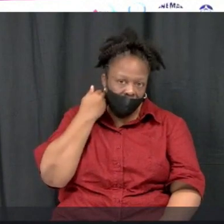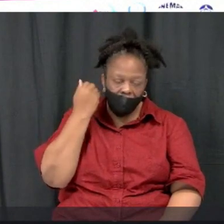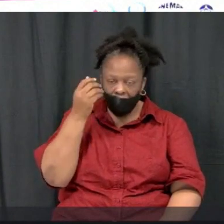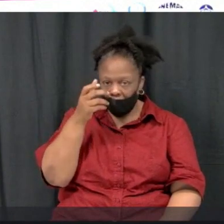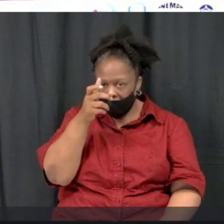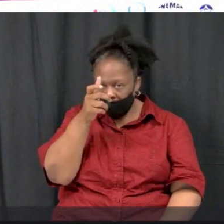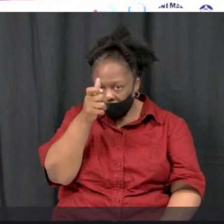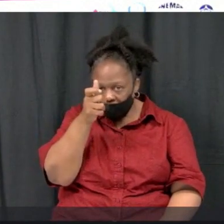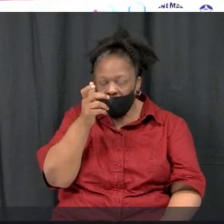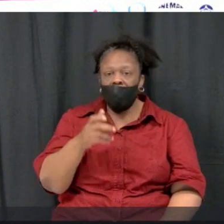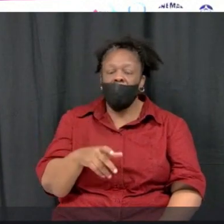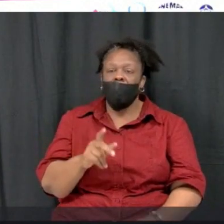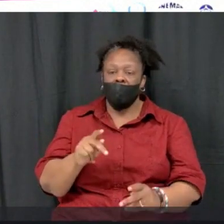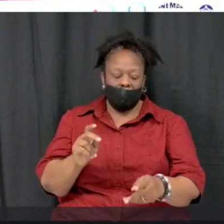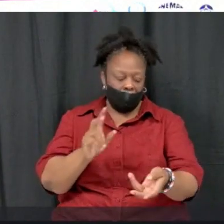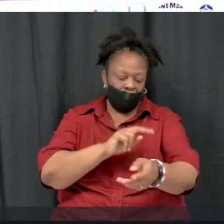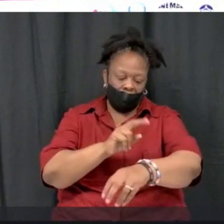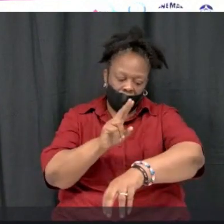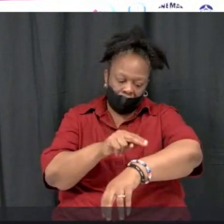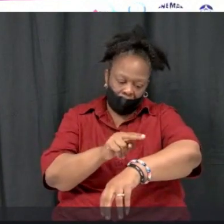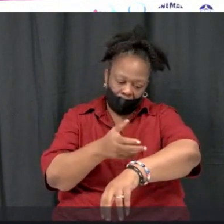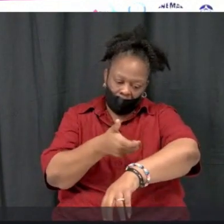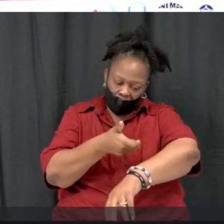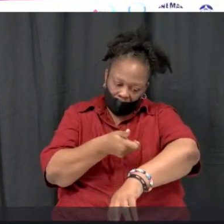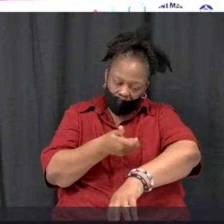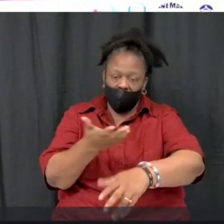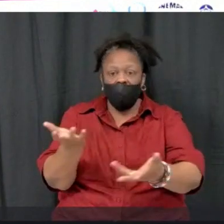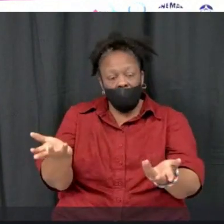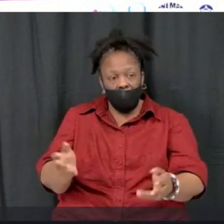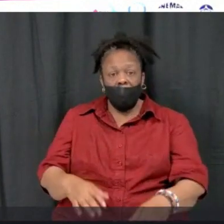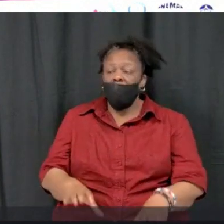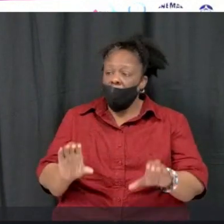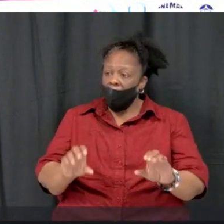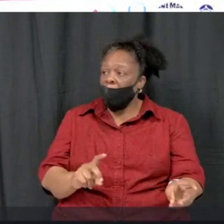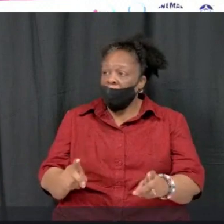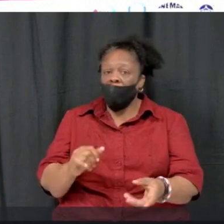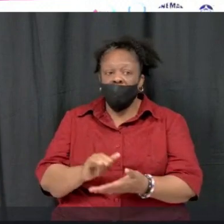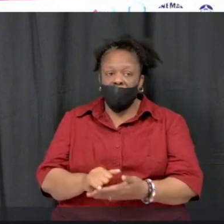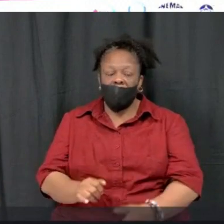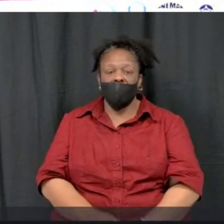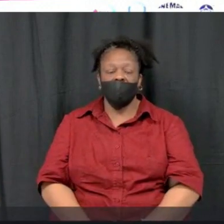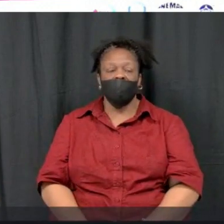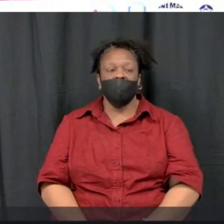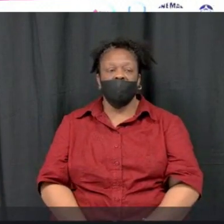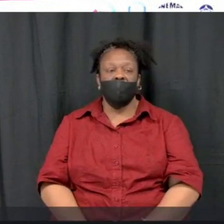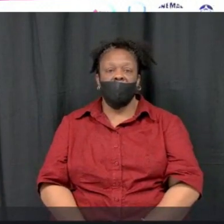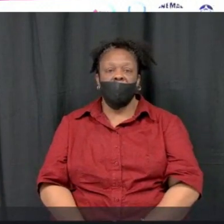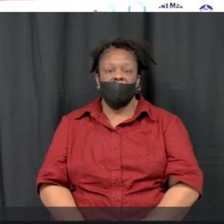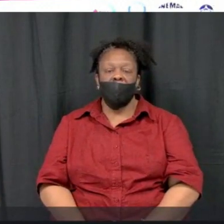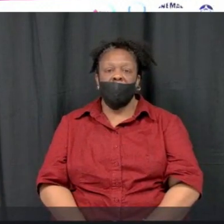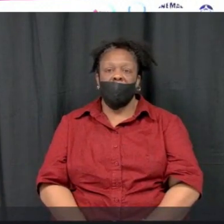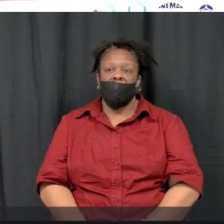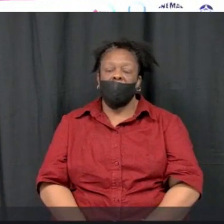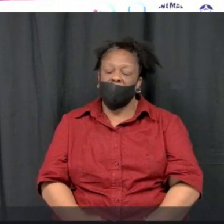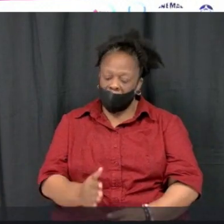overly busy and you can put a spreadsheet at your door and you can find someone to take